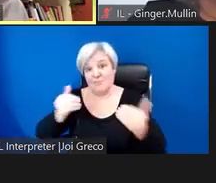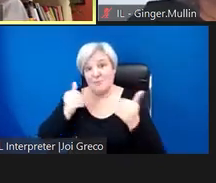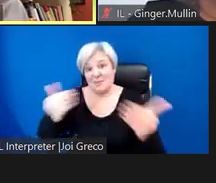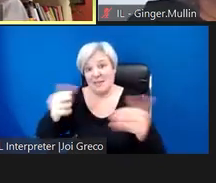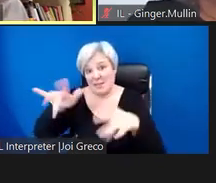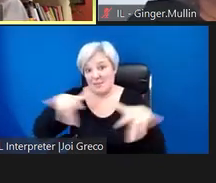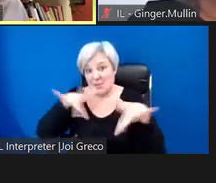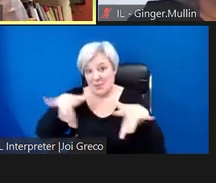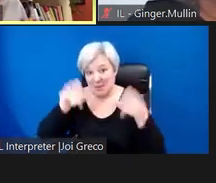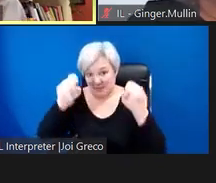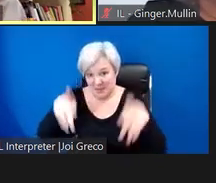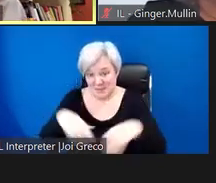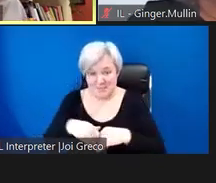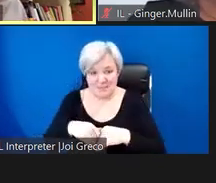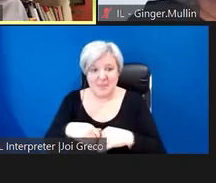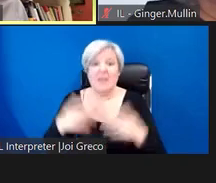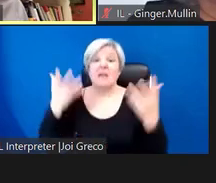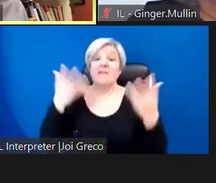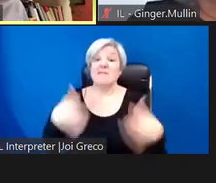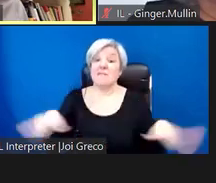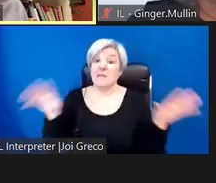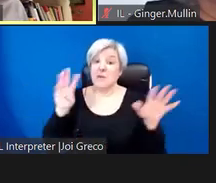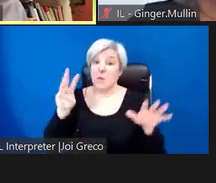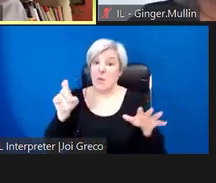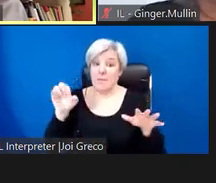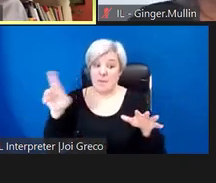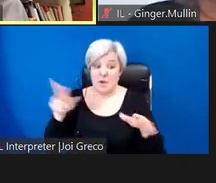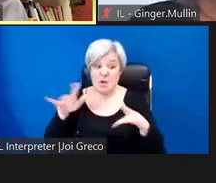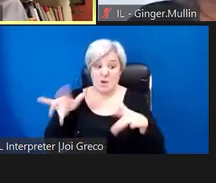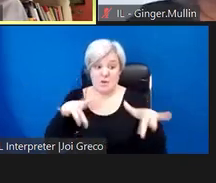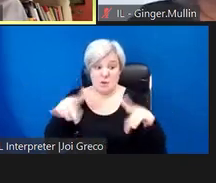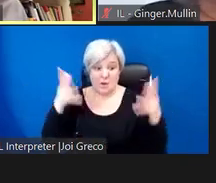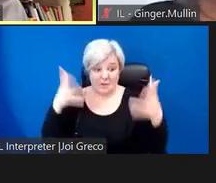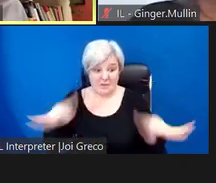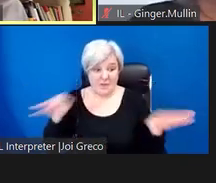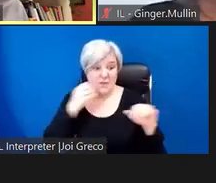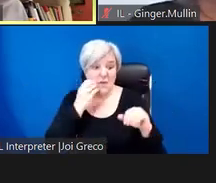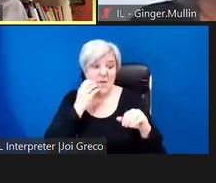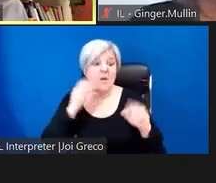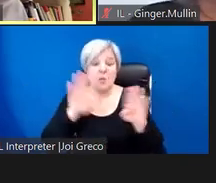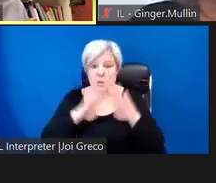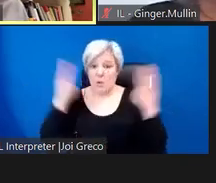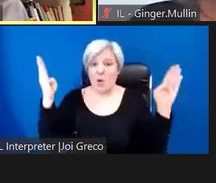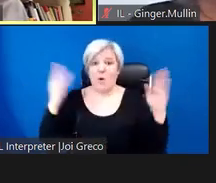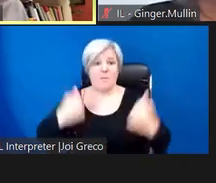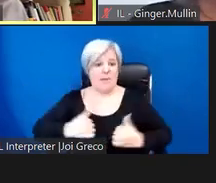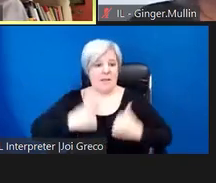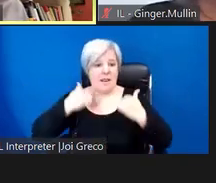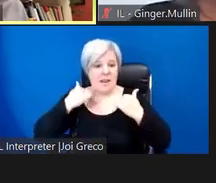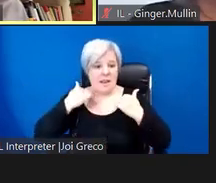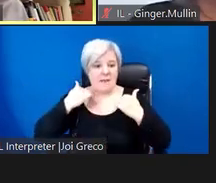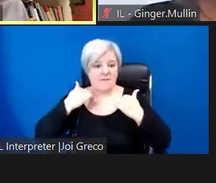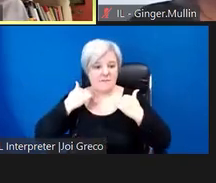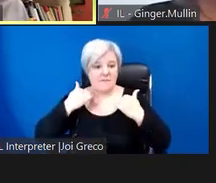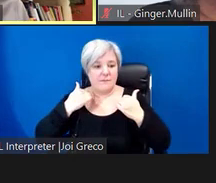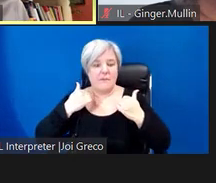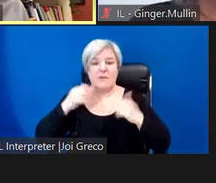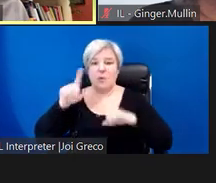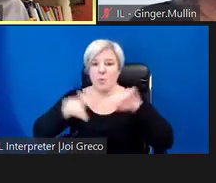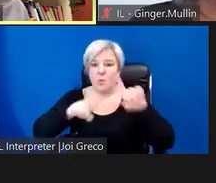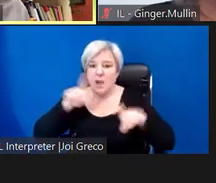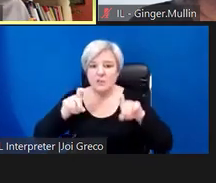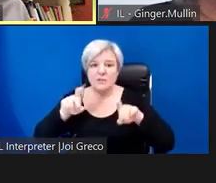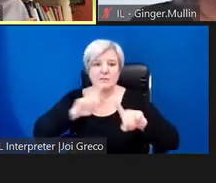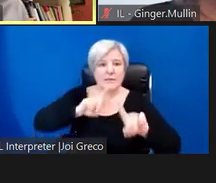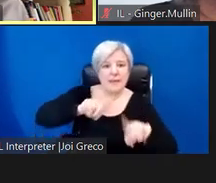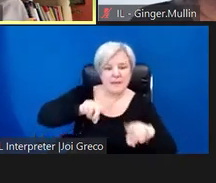material. After the webinar recording is over, we will open it up for live question and answers. So make sure